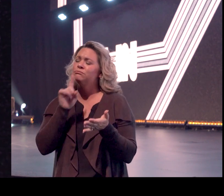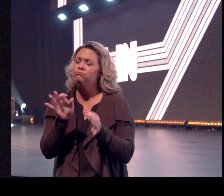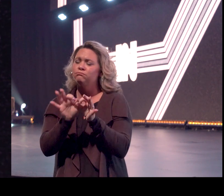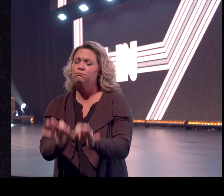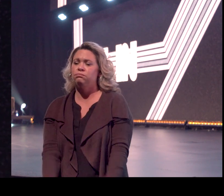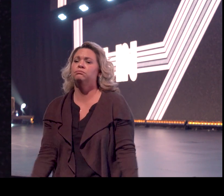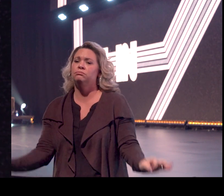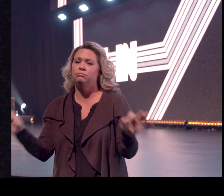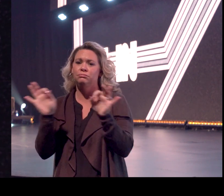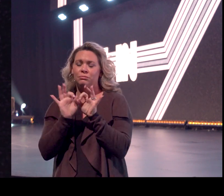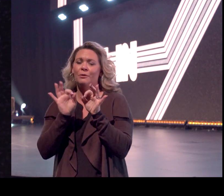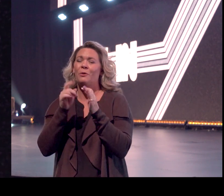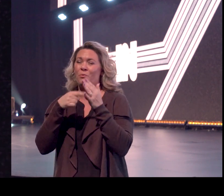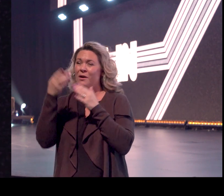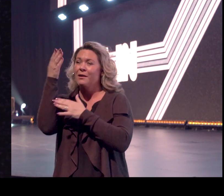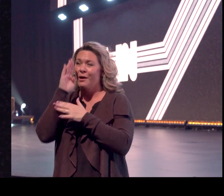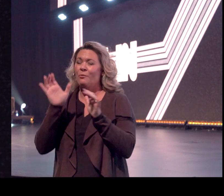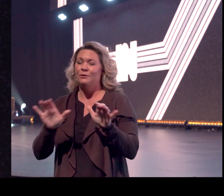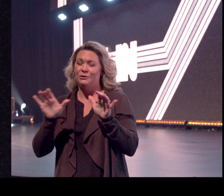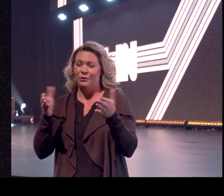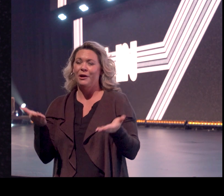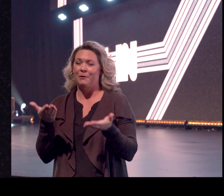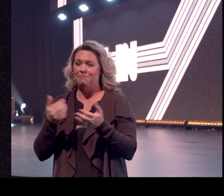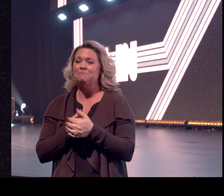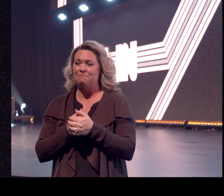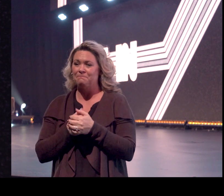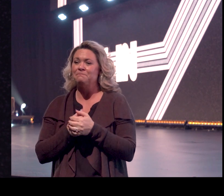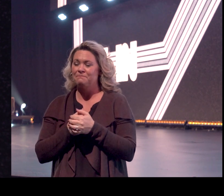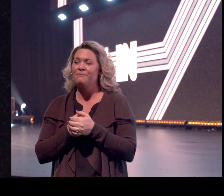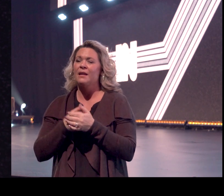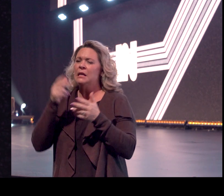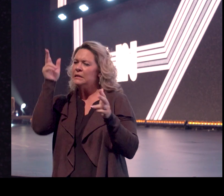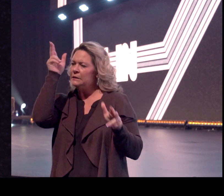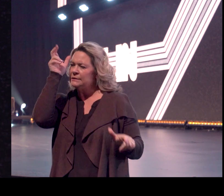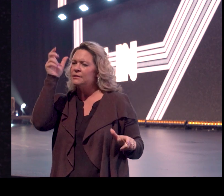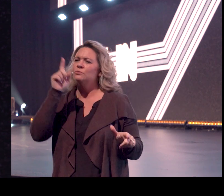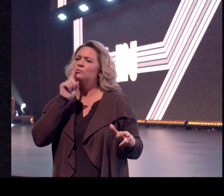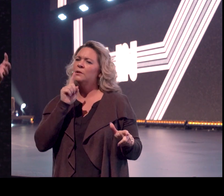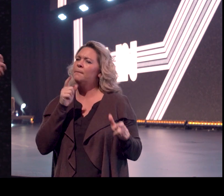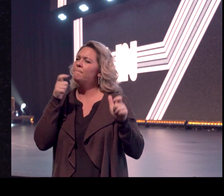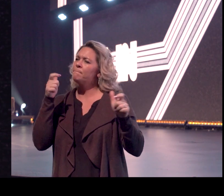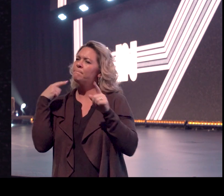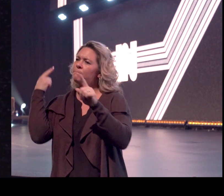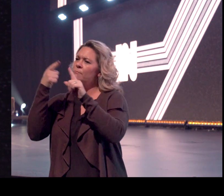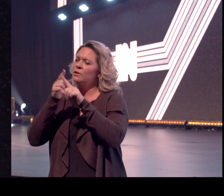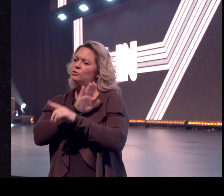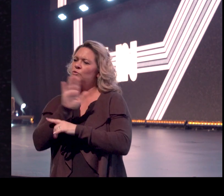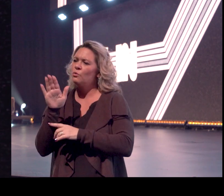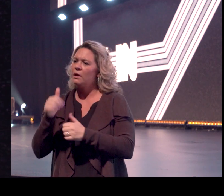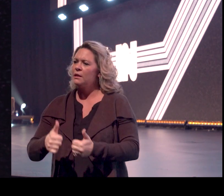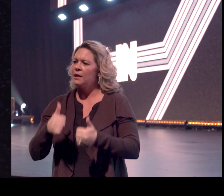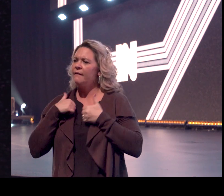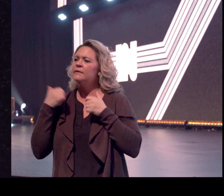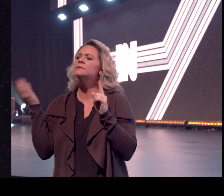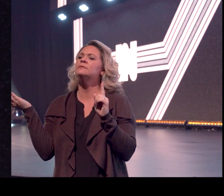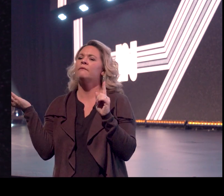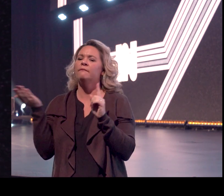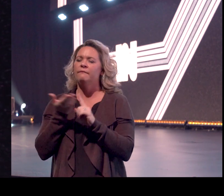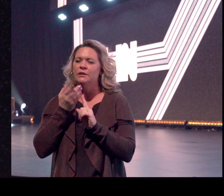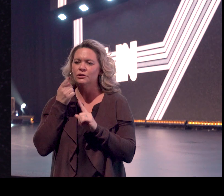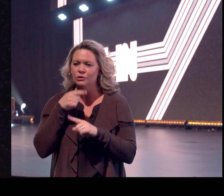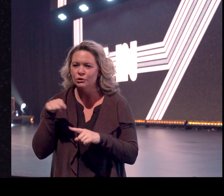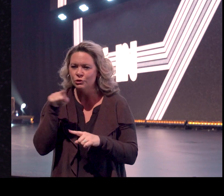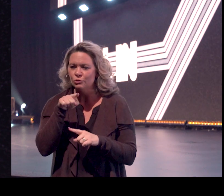You are indispensable for what God wants to do around here. And I think one of Satan's greatest goals in your life is